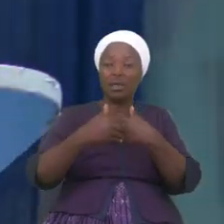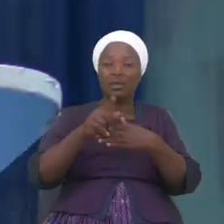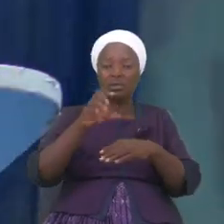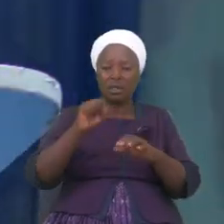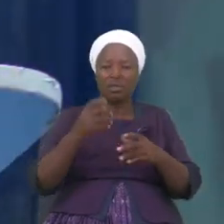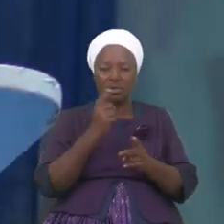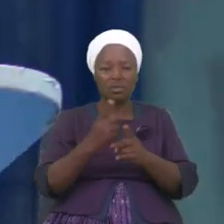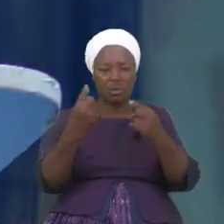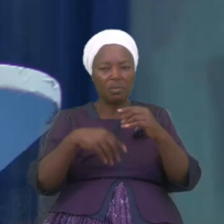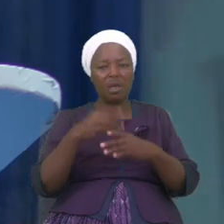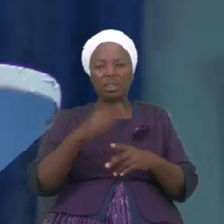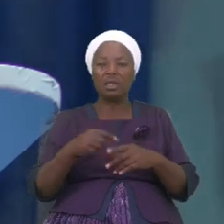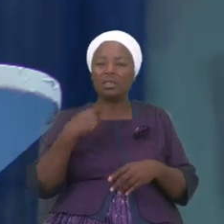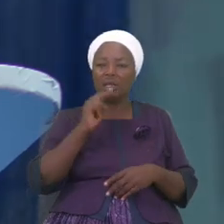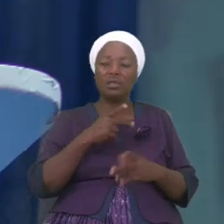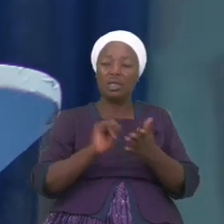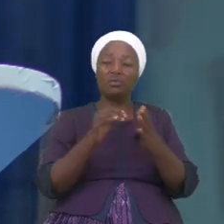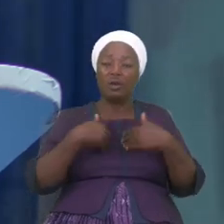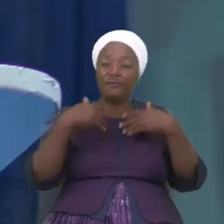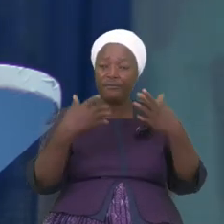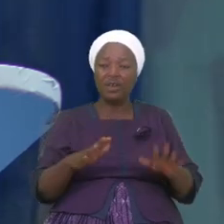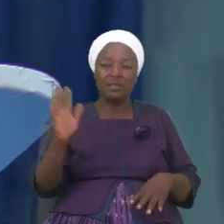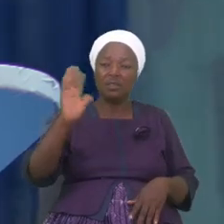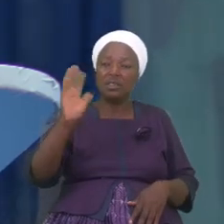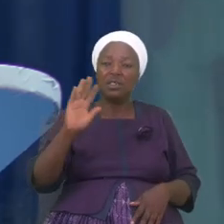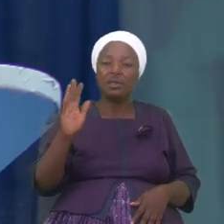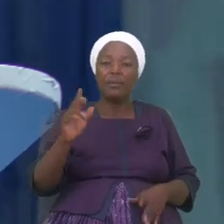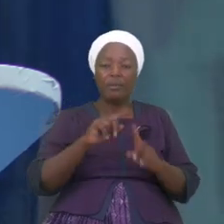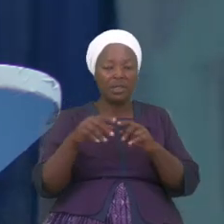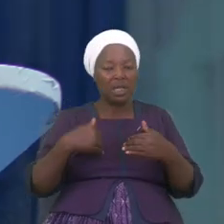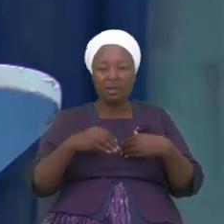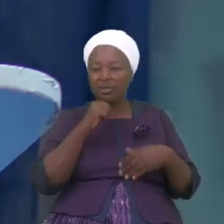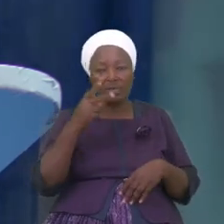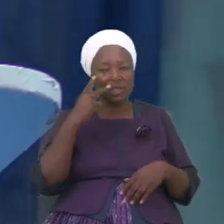and wave the flag so that I can see. But I've not seen any. Let's be fast.